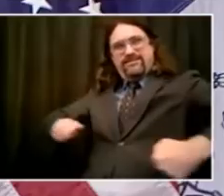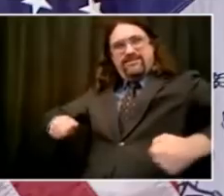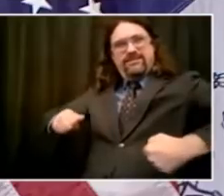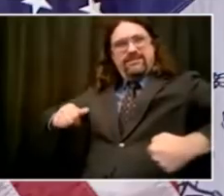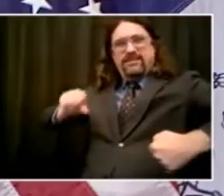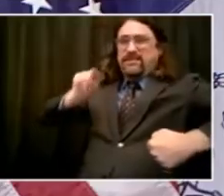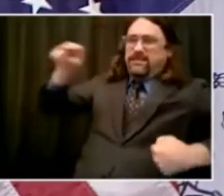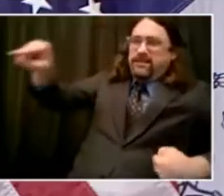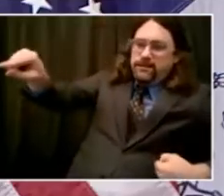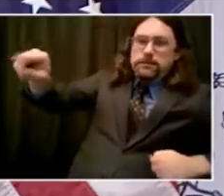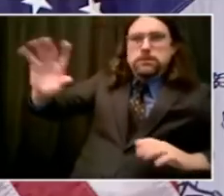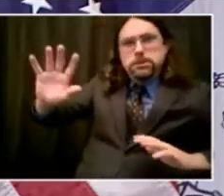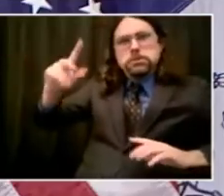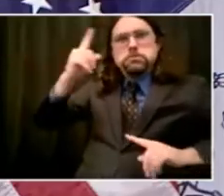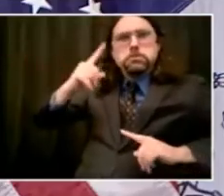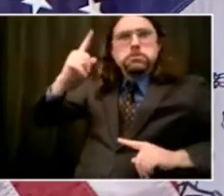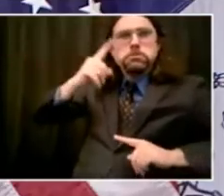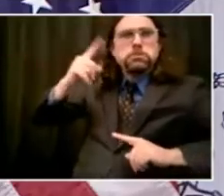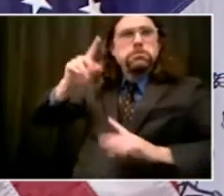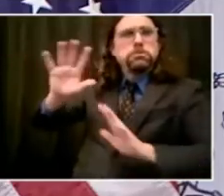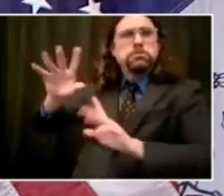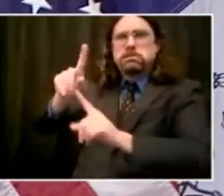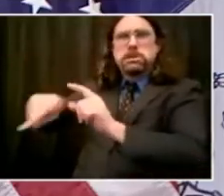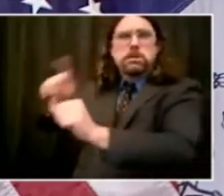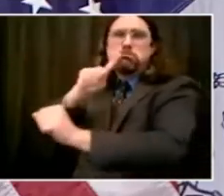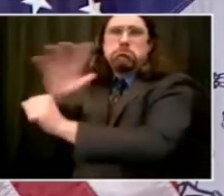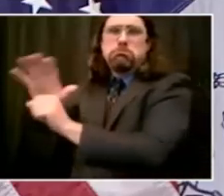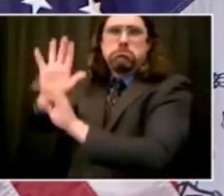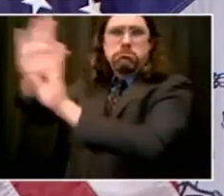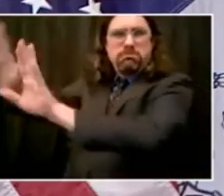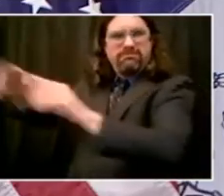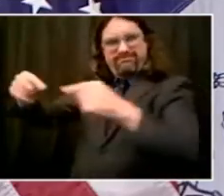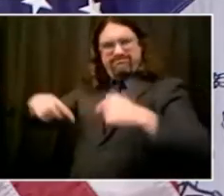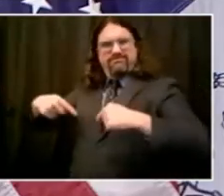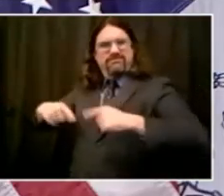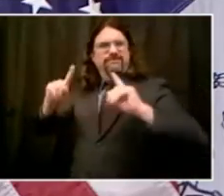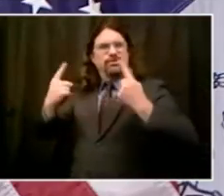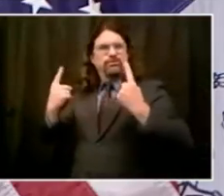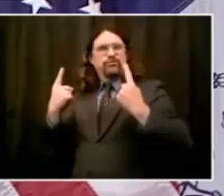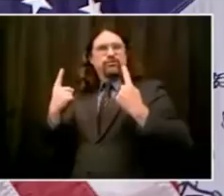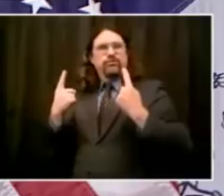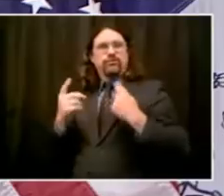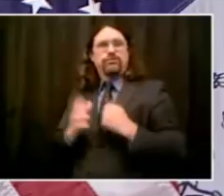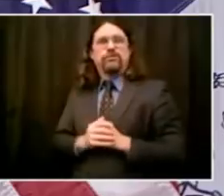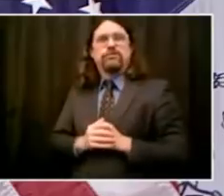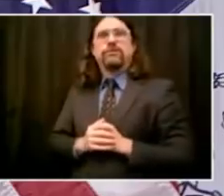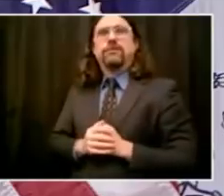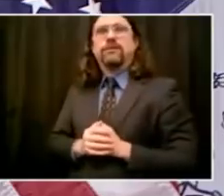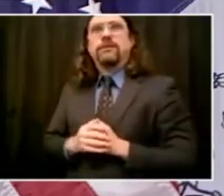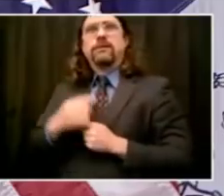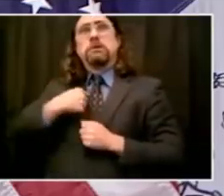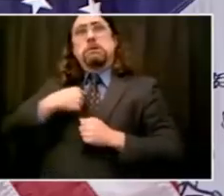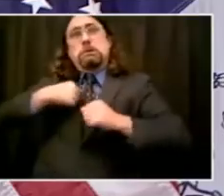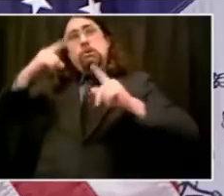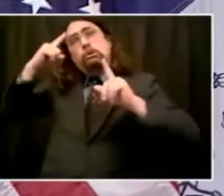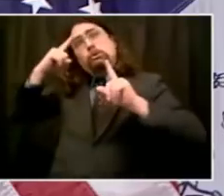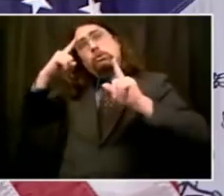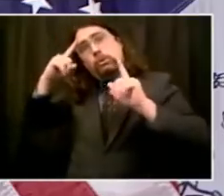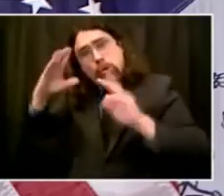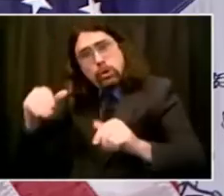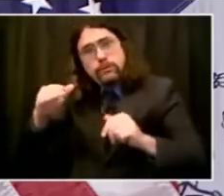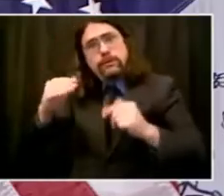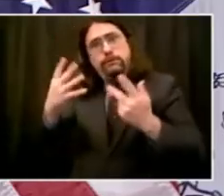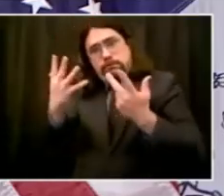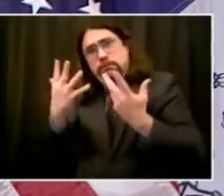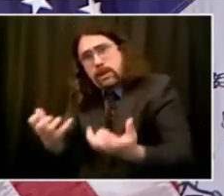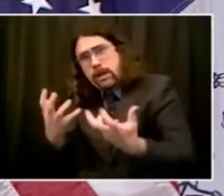car in New York City. So we will look at any and all good models here and everywhere else as part of that planning. I